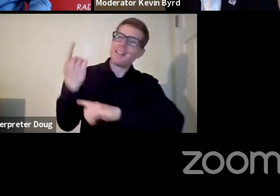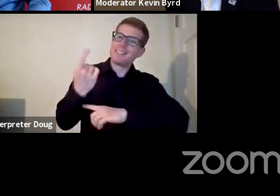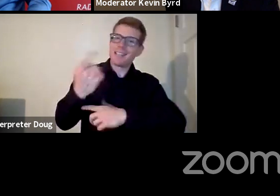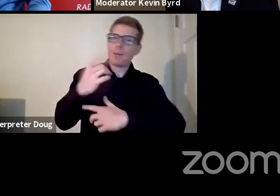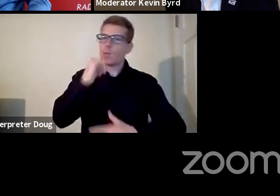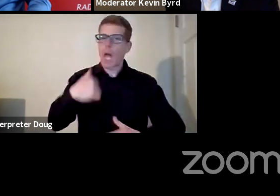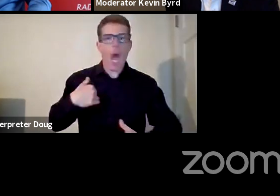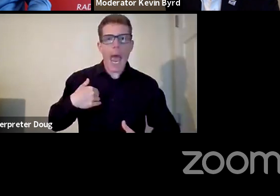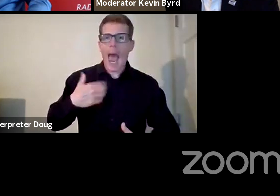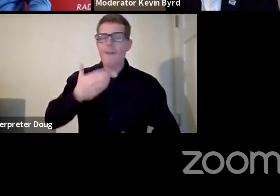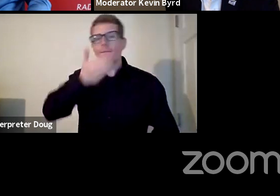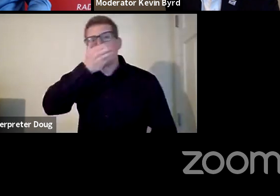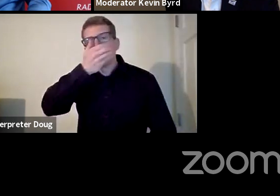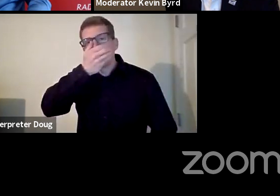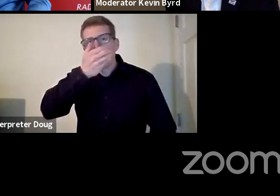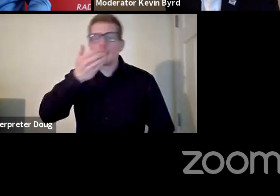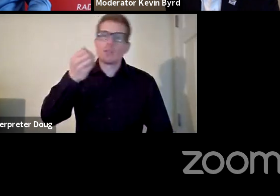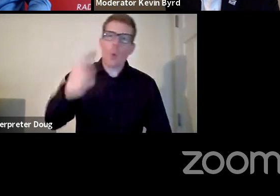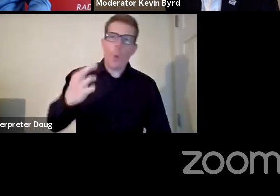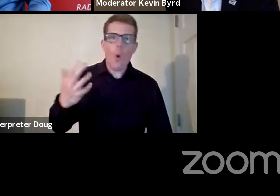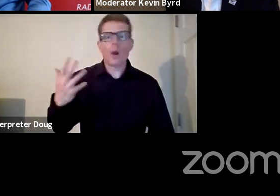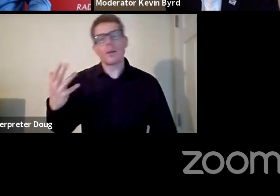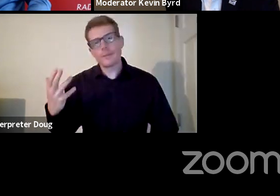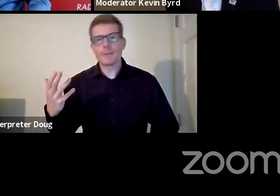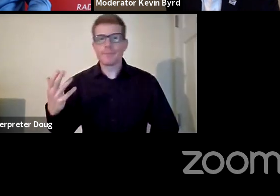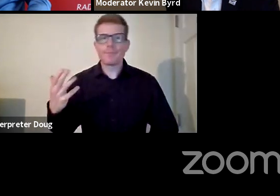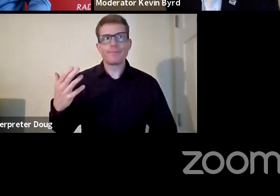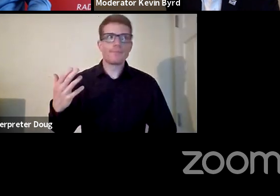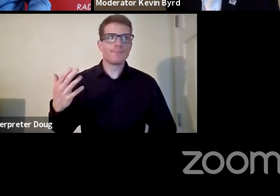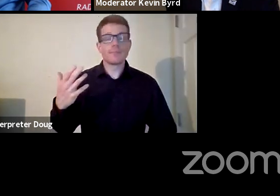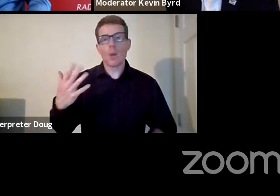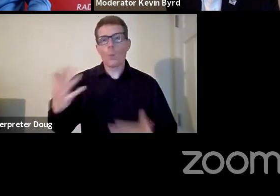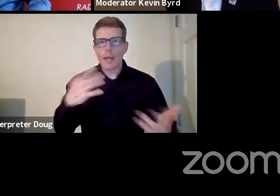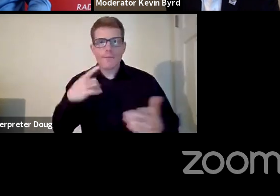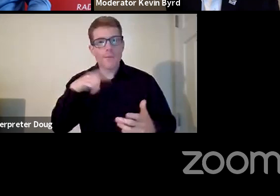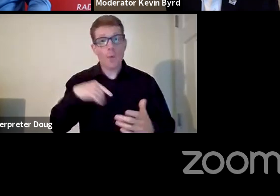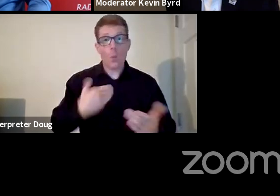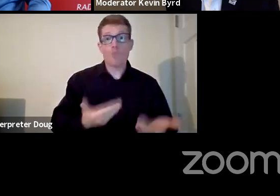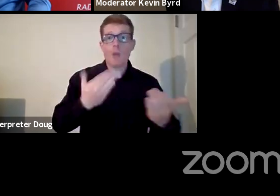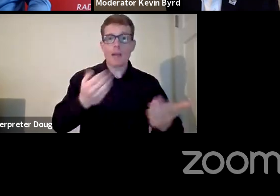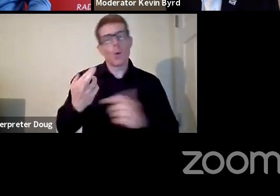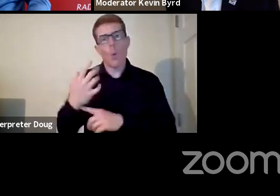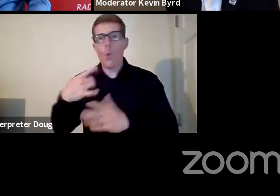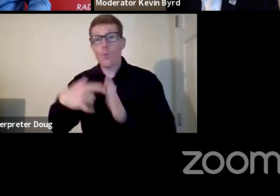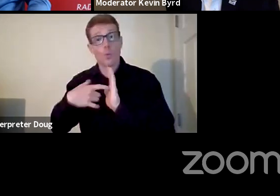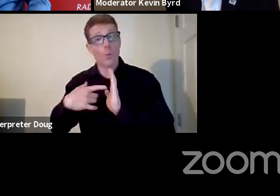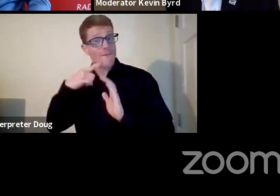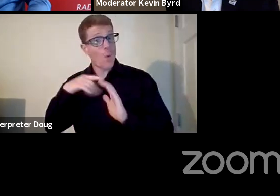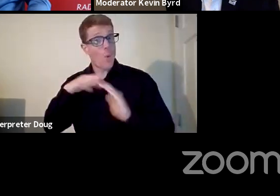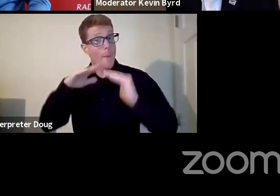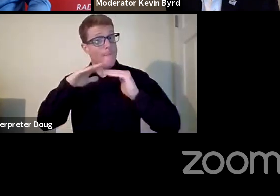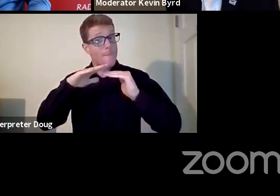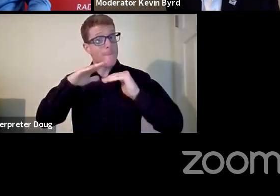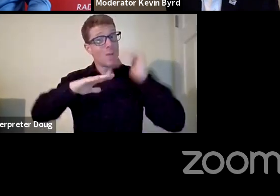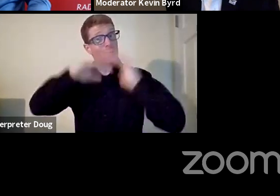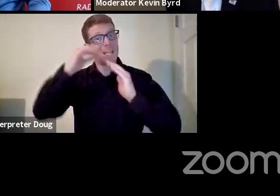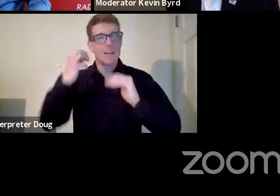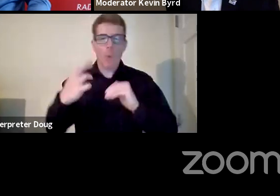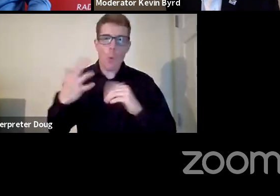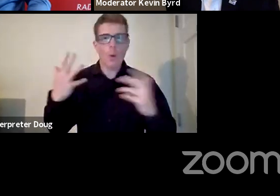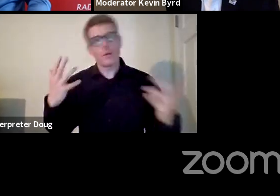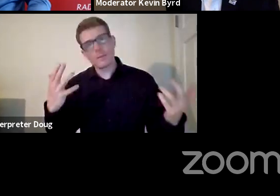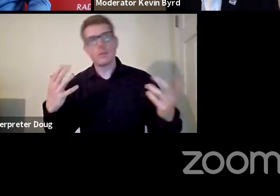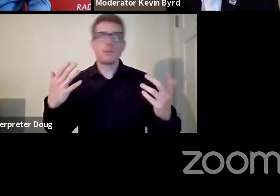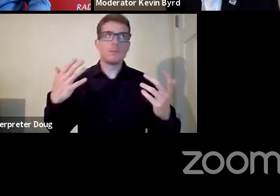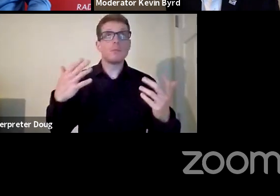is recommended or maybe even required in a building or perhaps in an